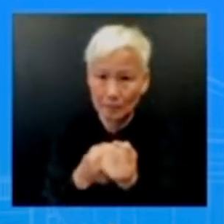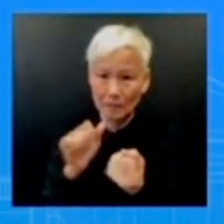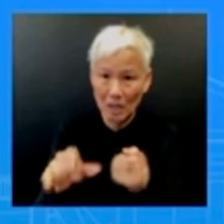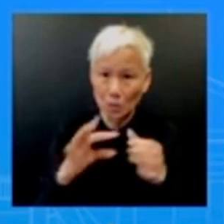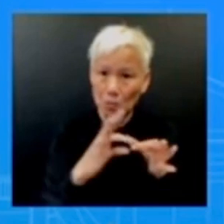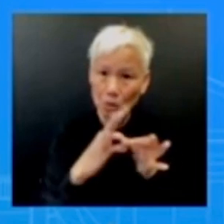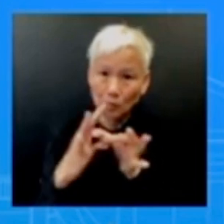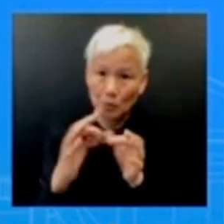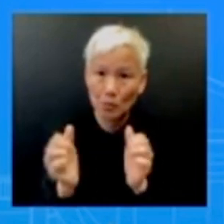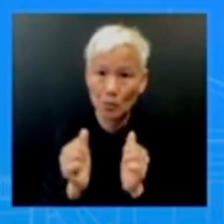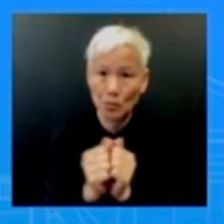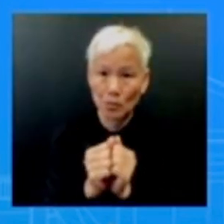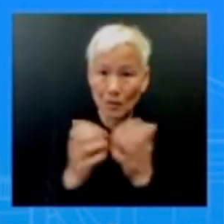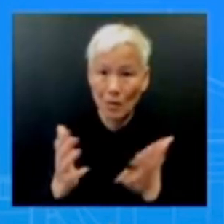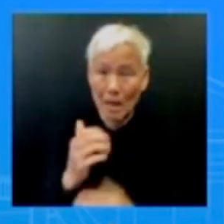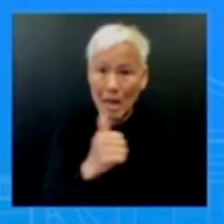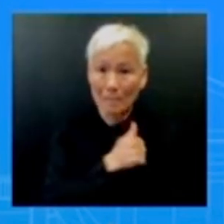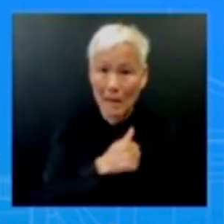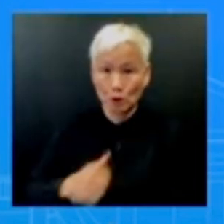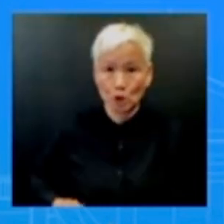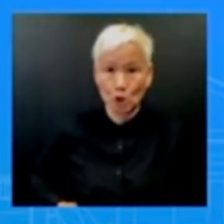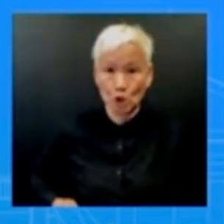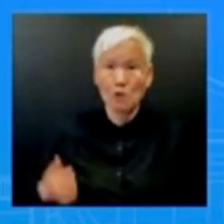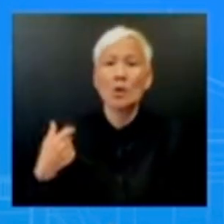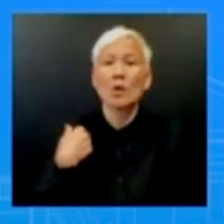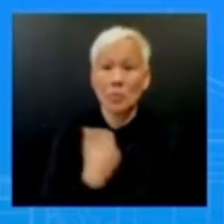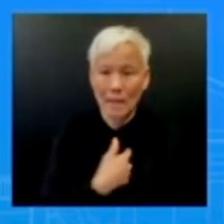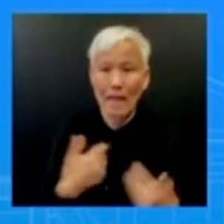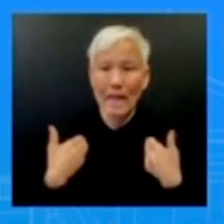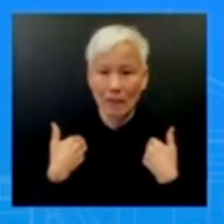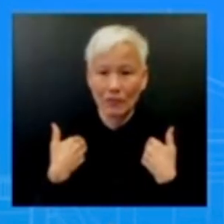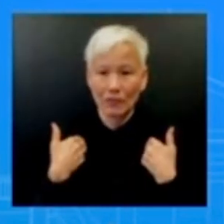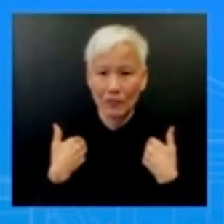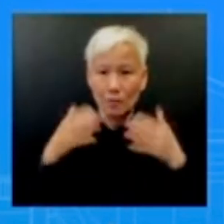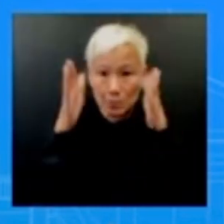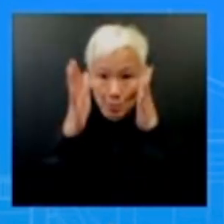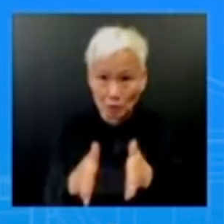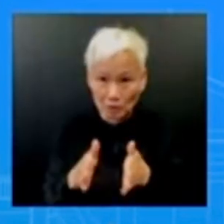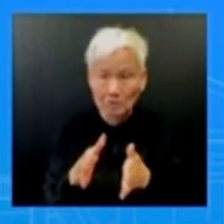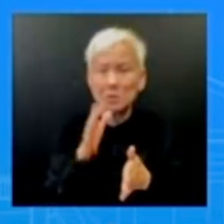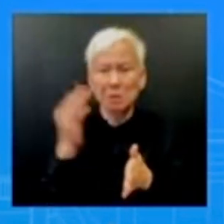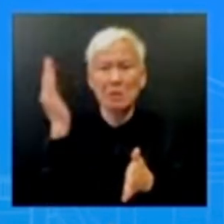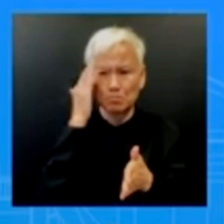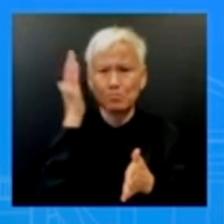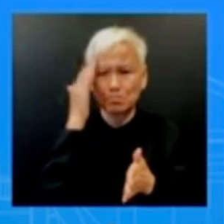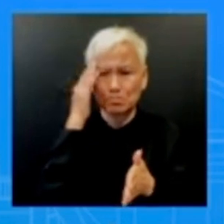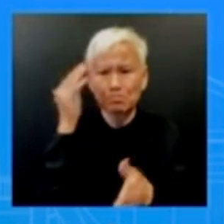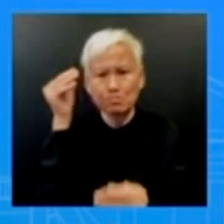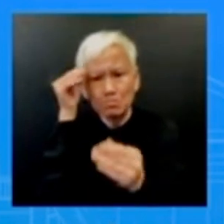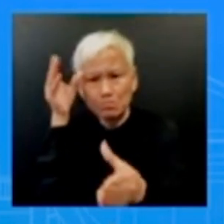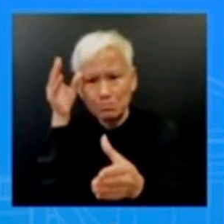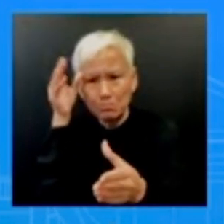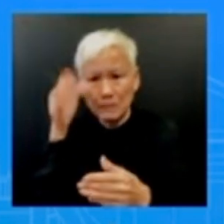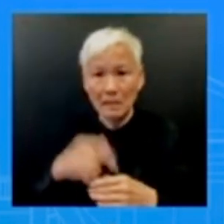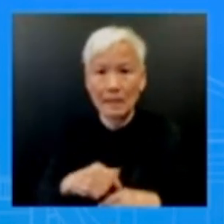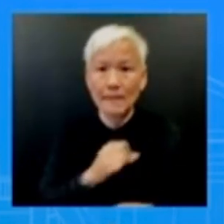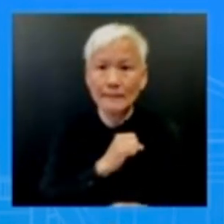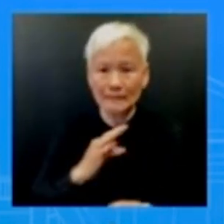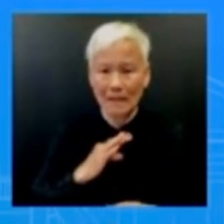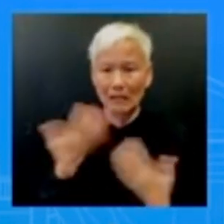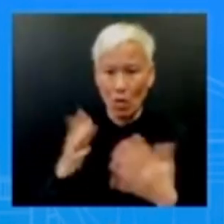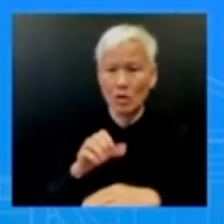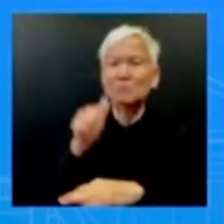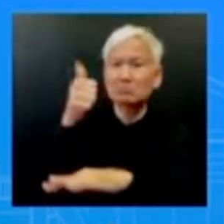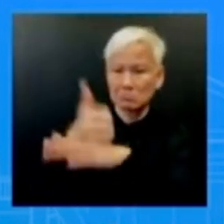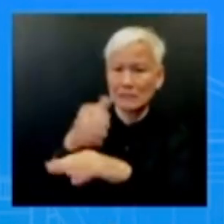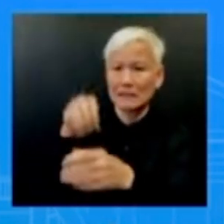we certainly had a very competent chargé there and a very competent career staff in the embassy that were able to continue to